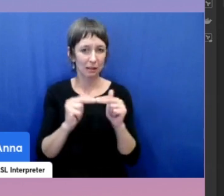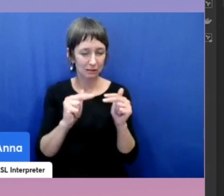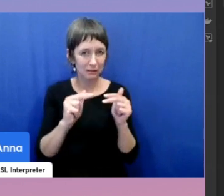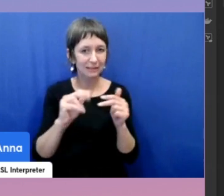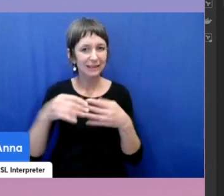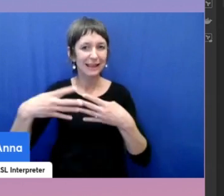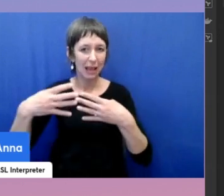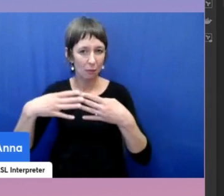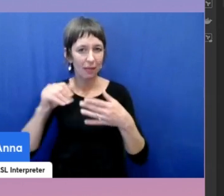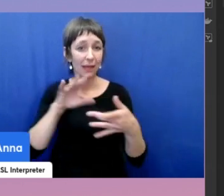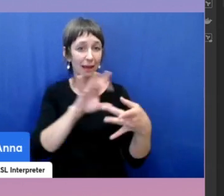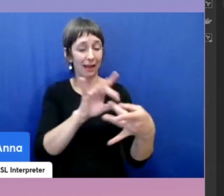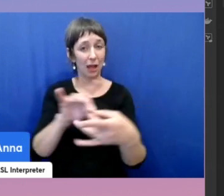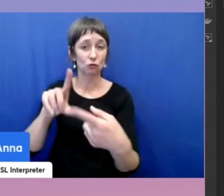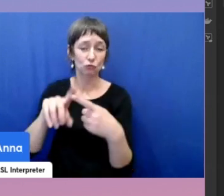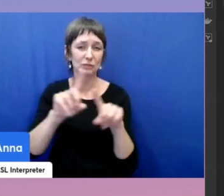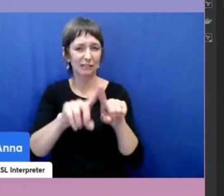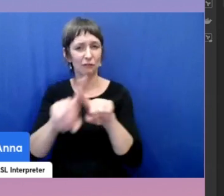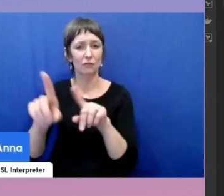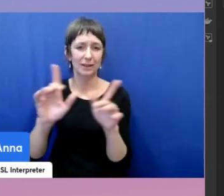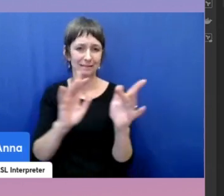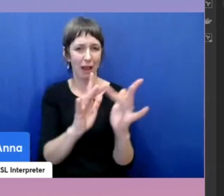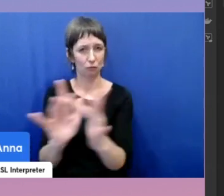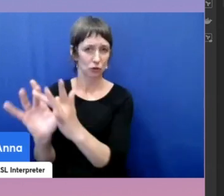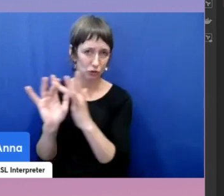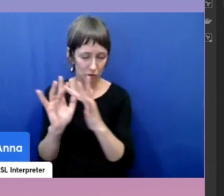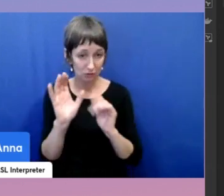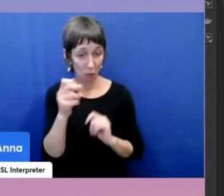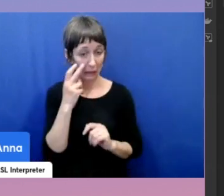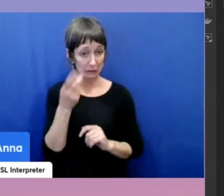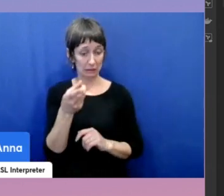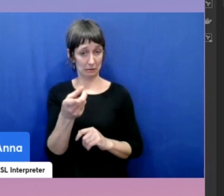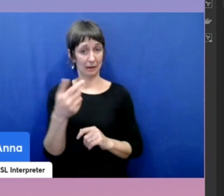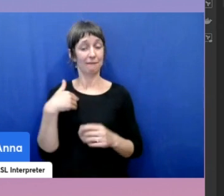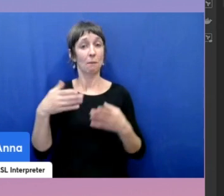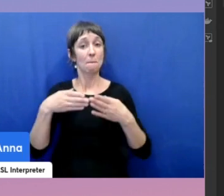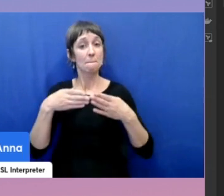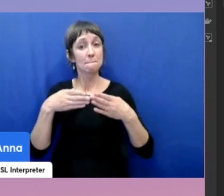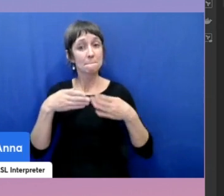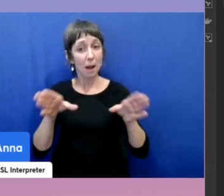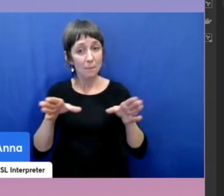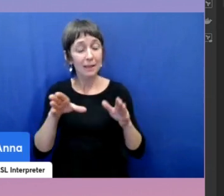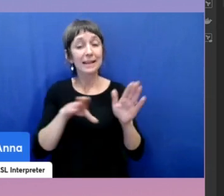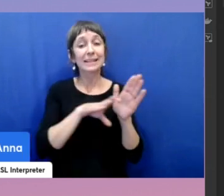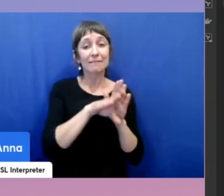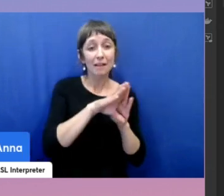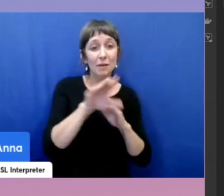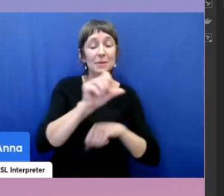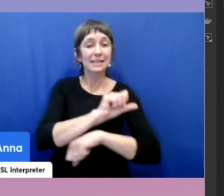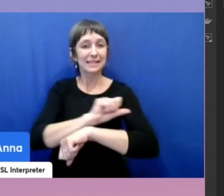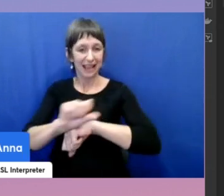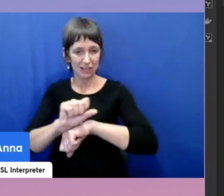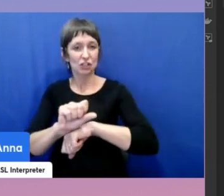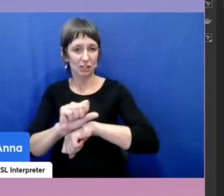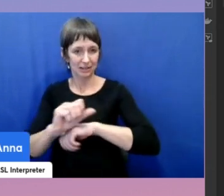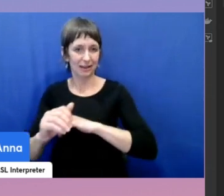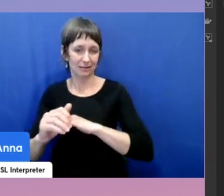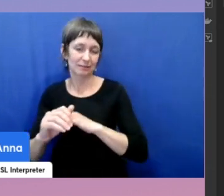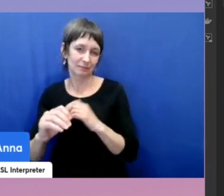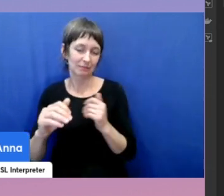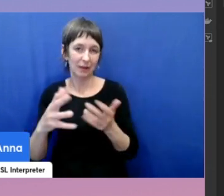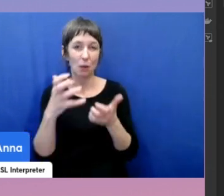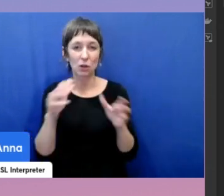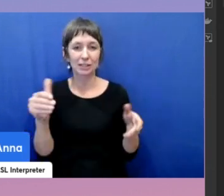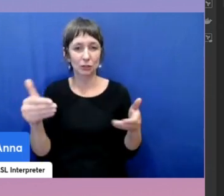various different networks. As you can see here, there's a public, a dev, and a staging attachment, but I want to